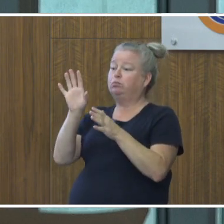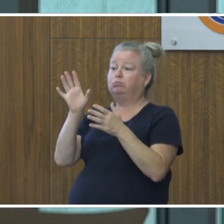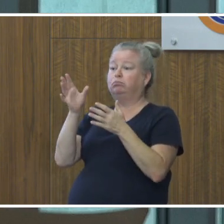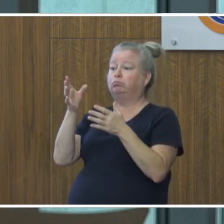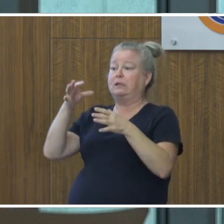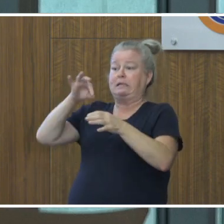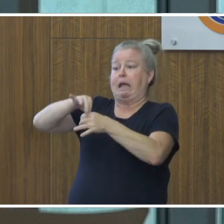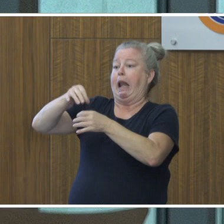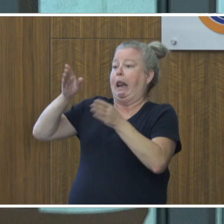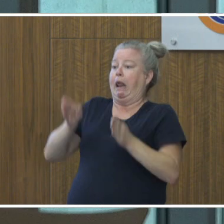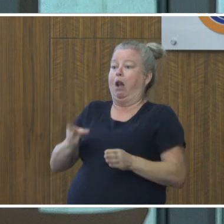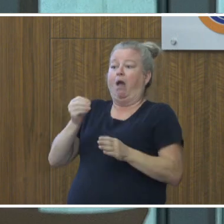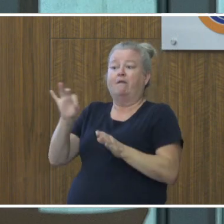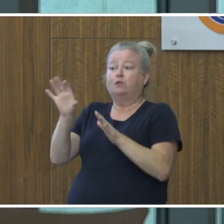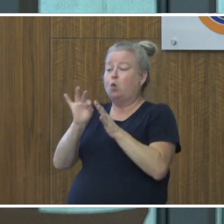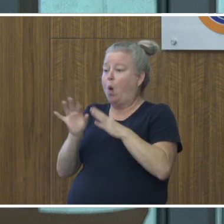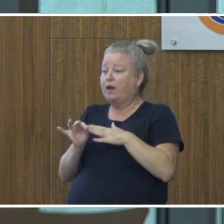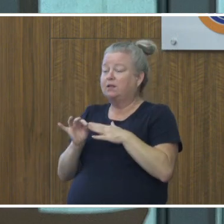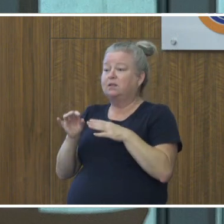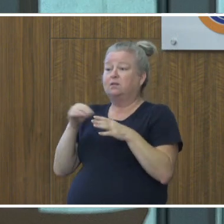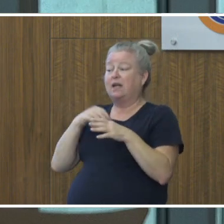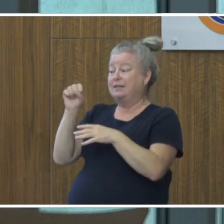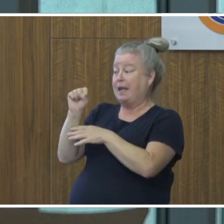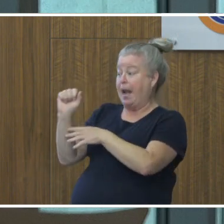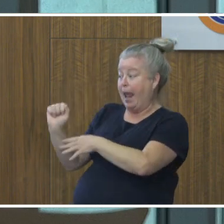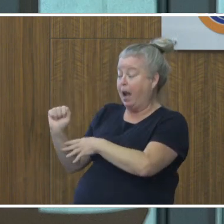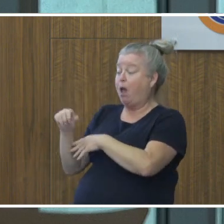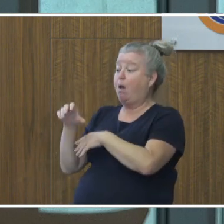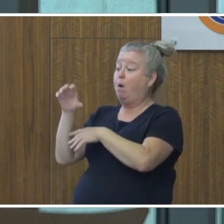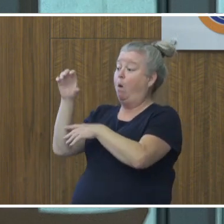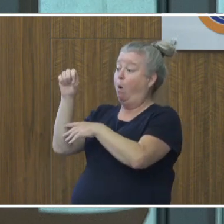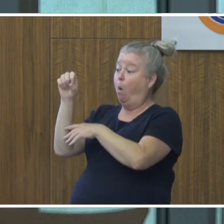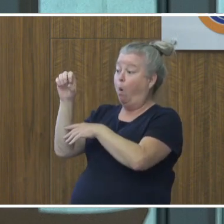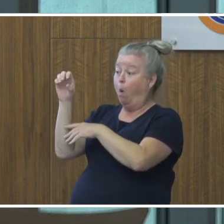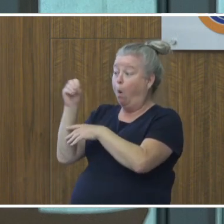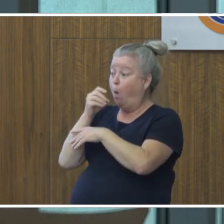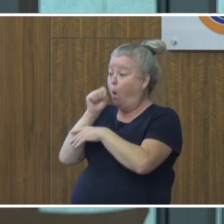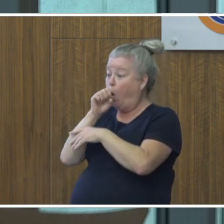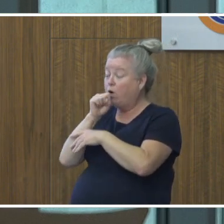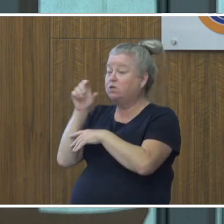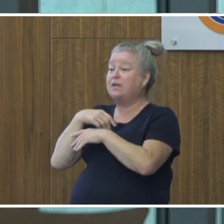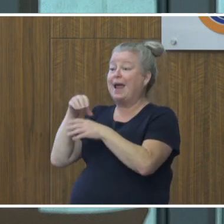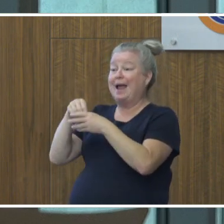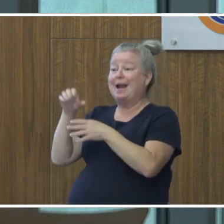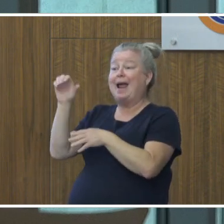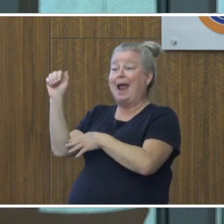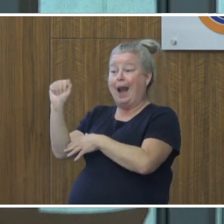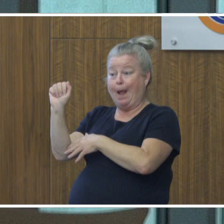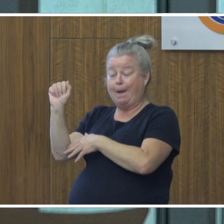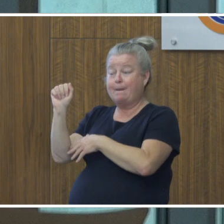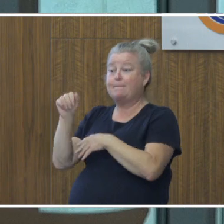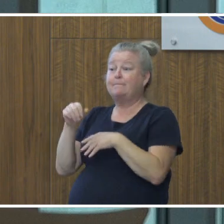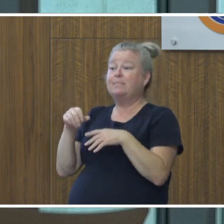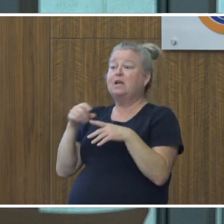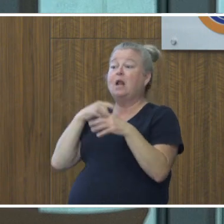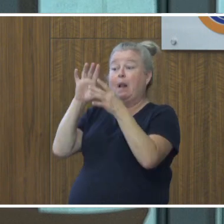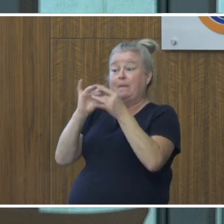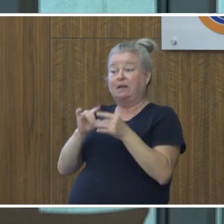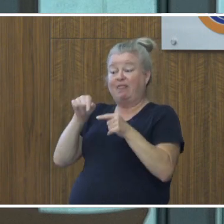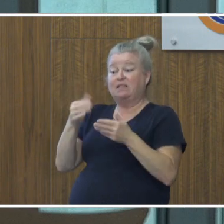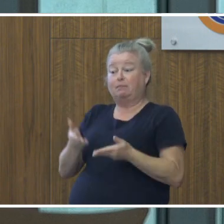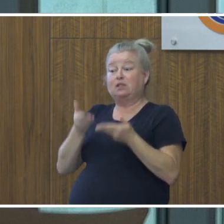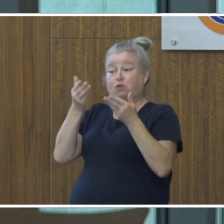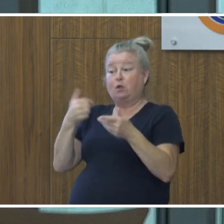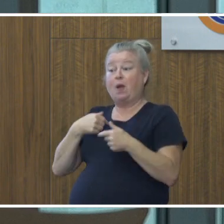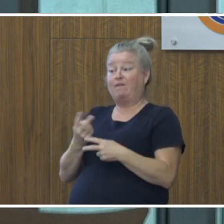of choice in the cities of Santa Ana, of Orange, and in Anaheim. So as was mentioned in this presentation, we